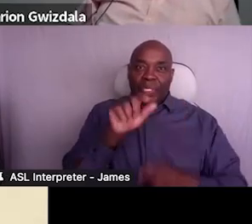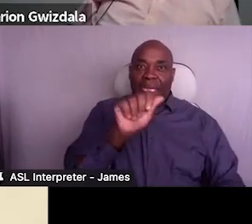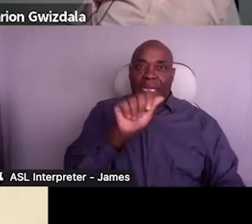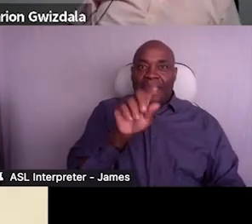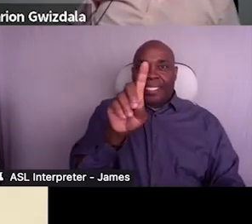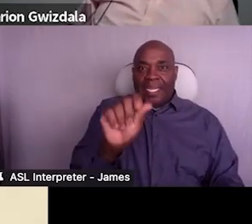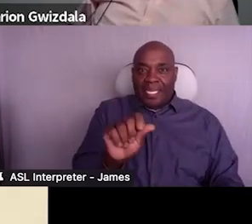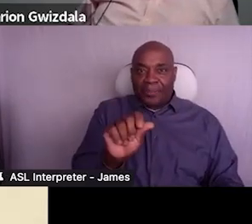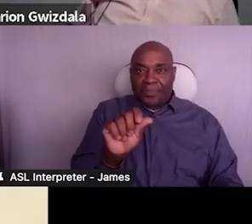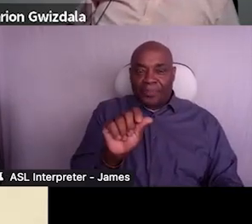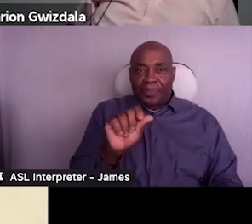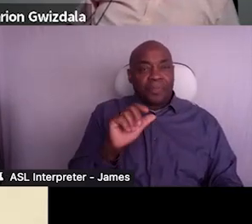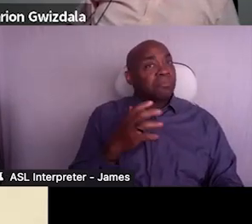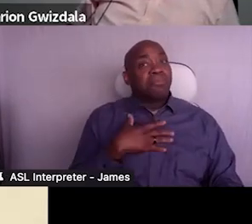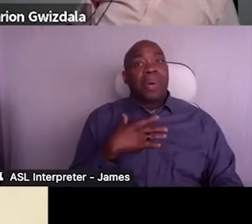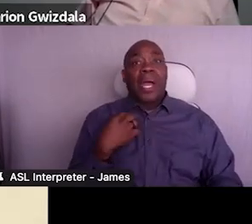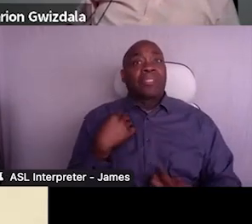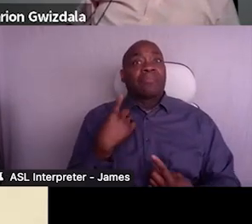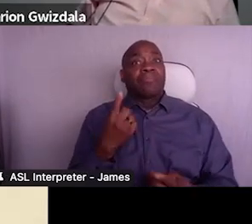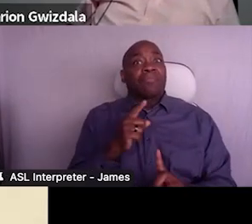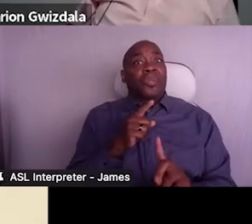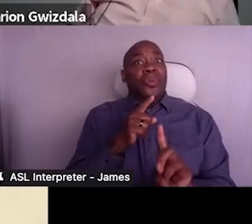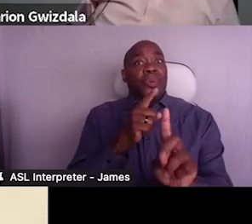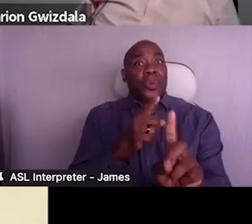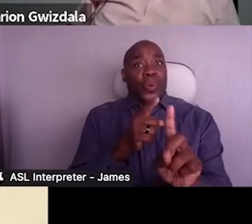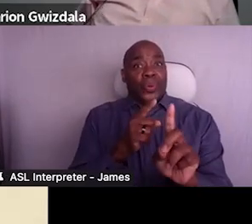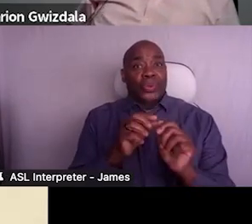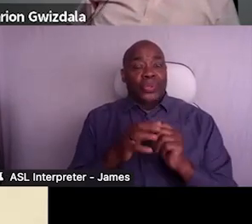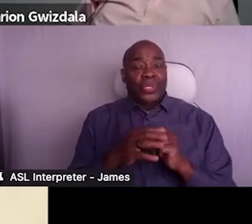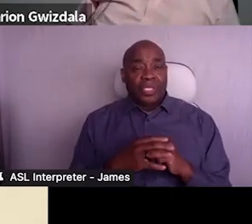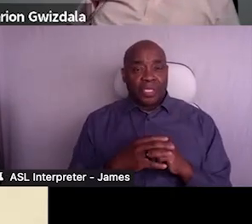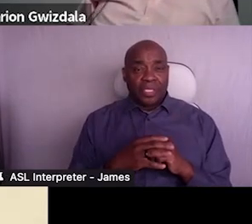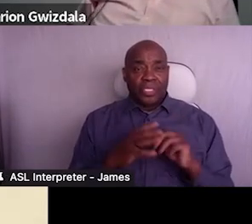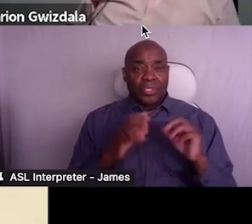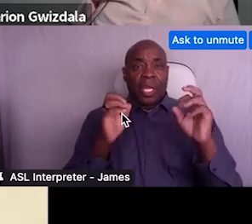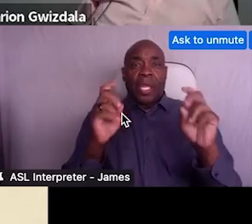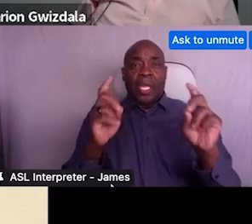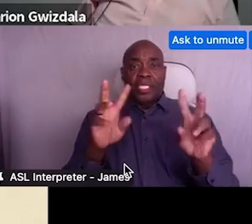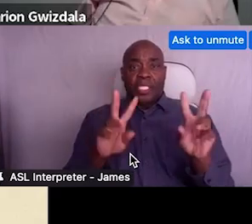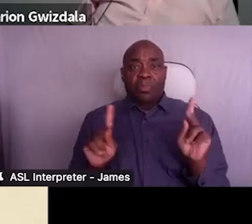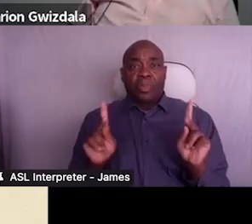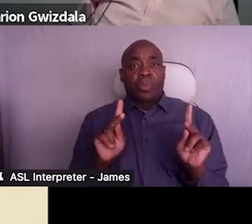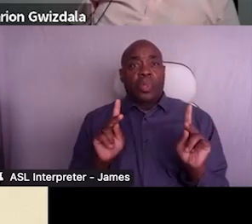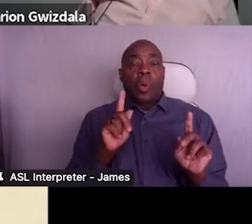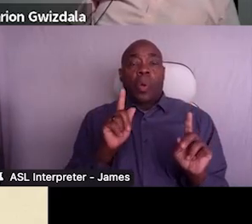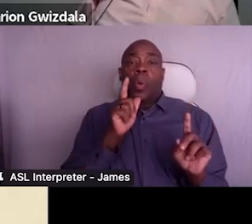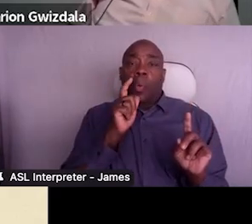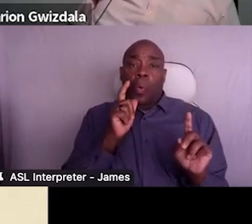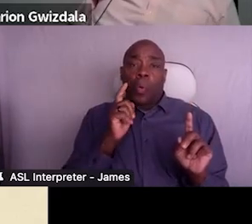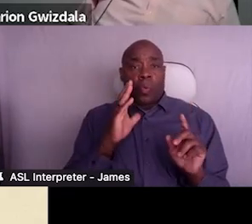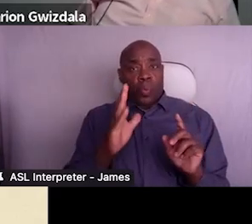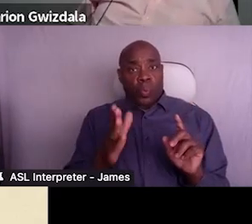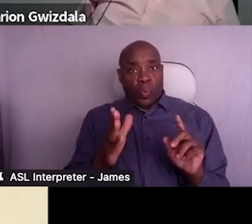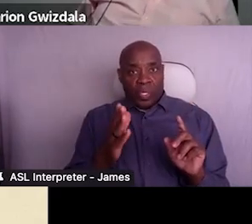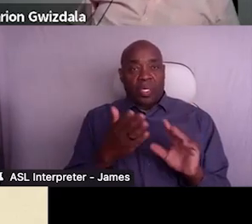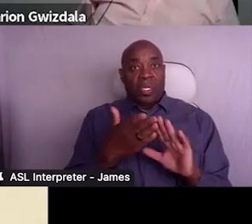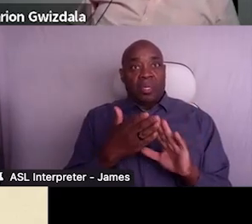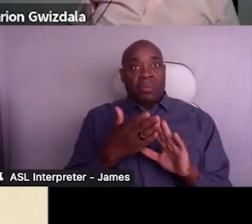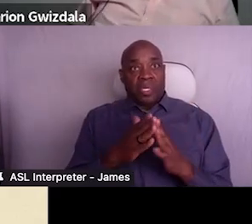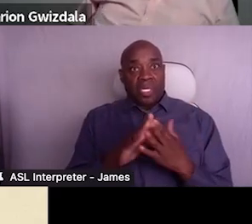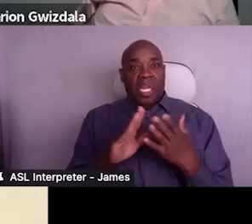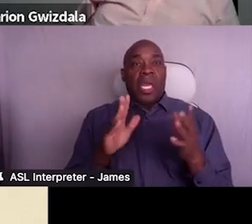my goals has been to educate people who are going to be in decision-making roles